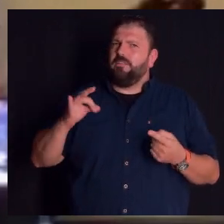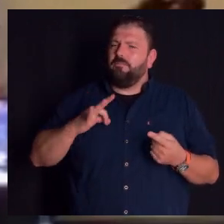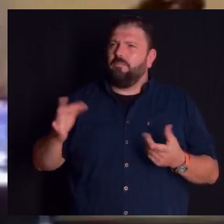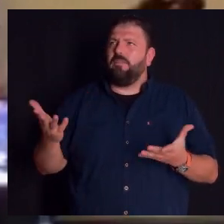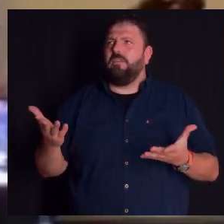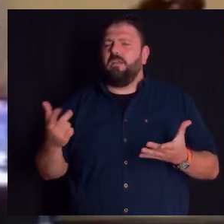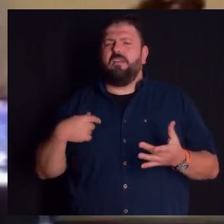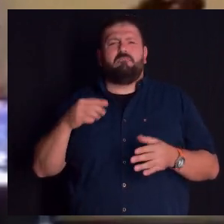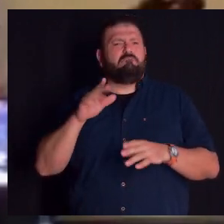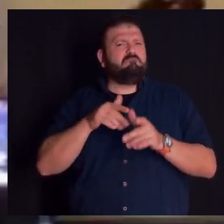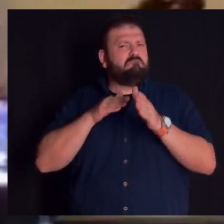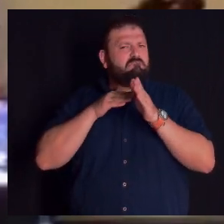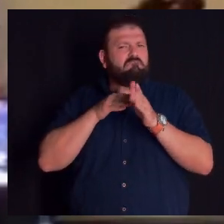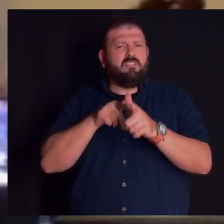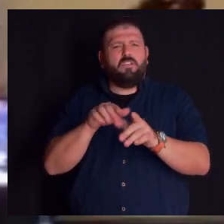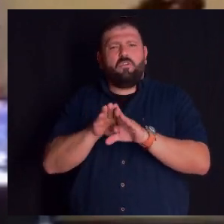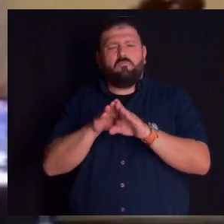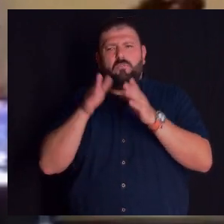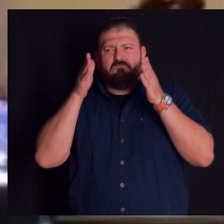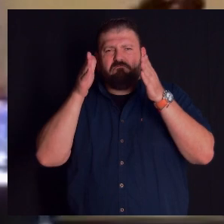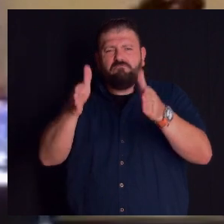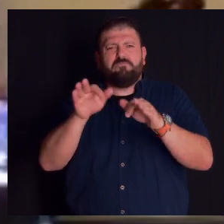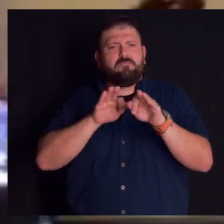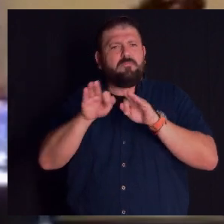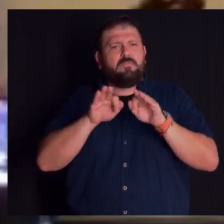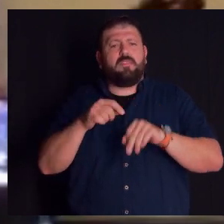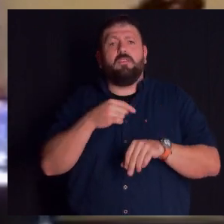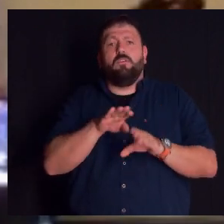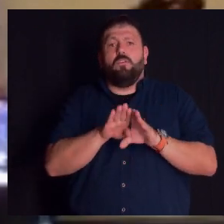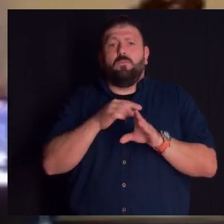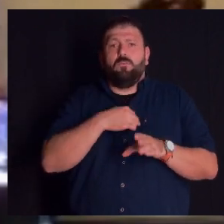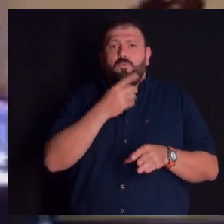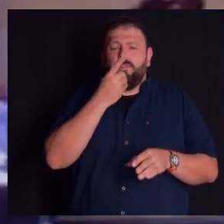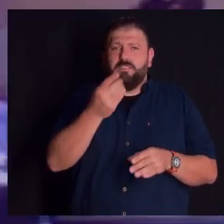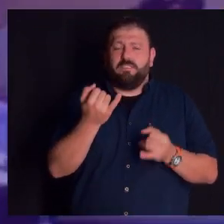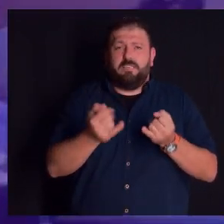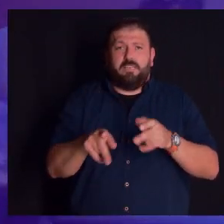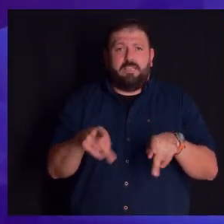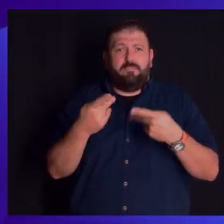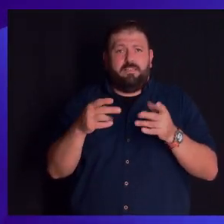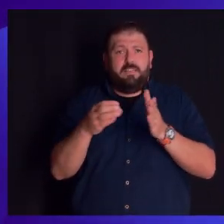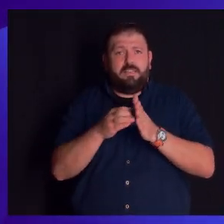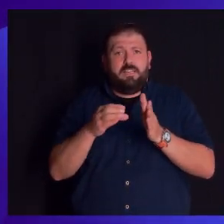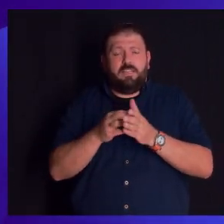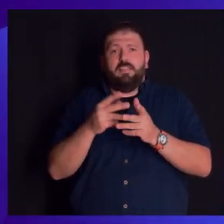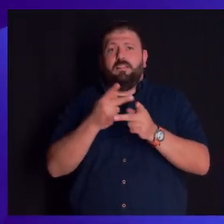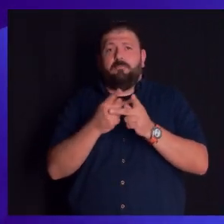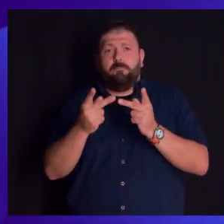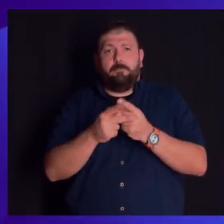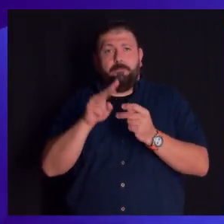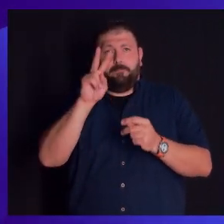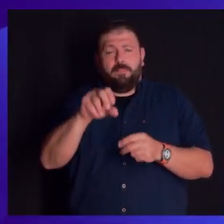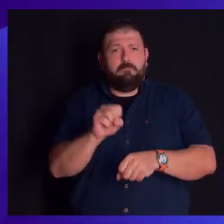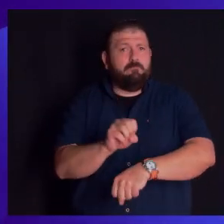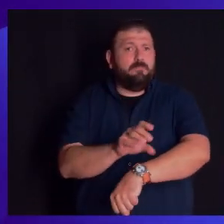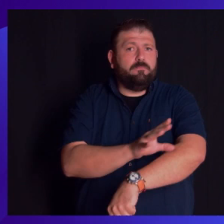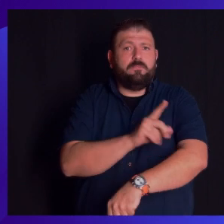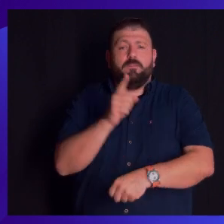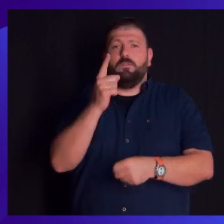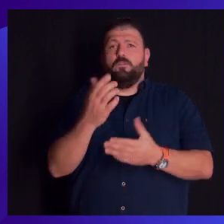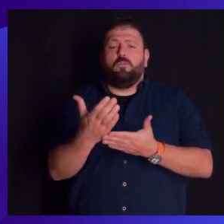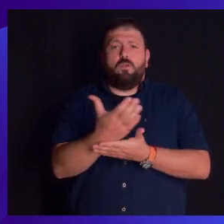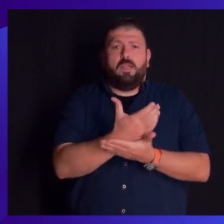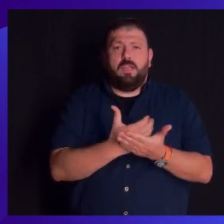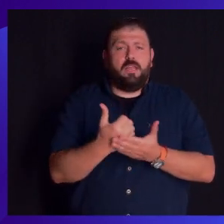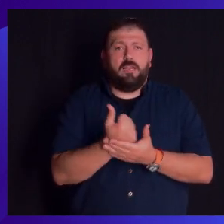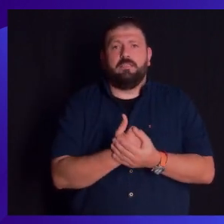yes. Y ya luego, pues al vender, And como te then, decía, al as I vender said, la primera caja de when I productos, sold the a mí me first emocionó box of bastante. Tenía product, I una was very ganancia de excited, 100 quetzales,